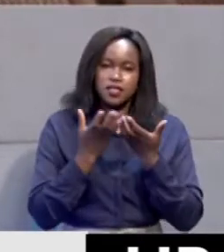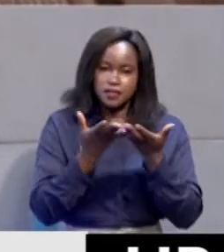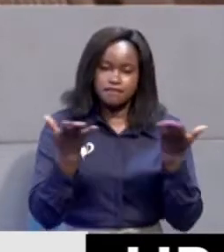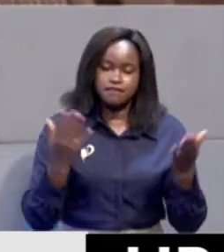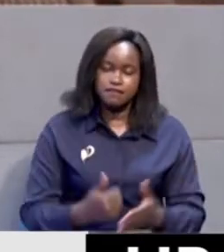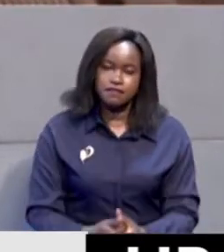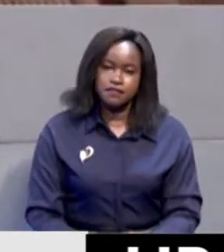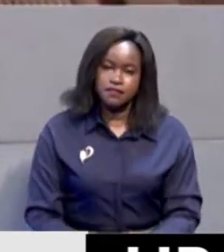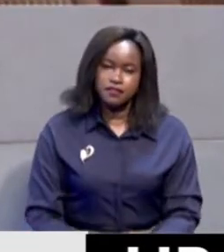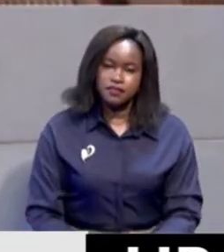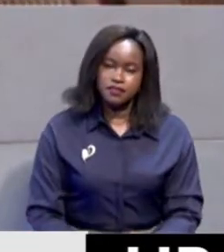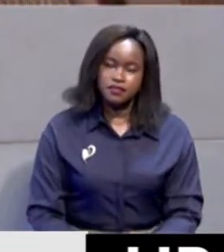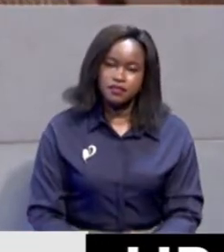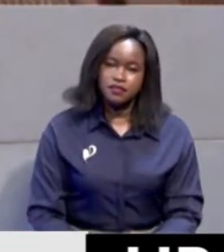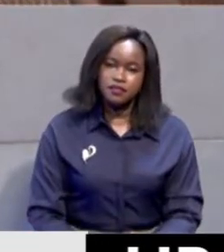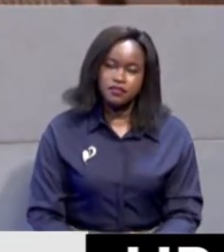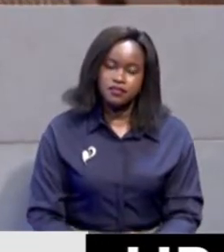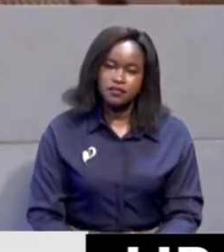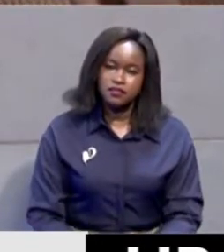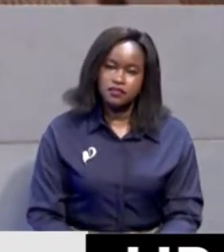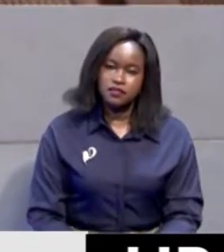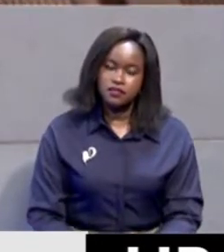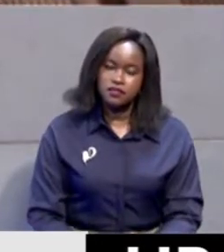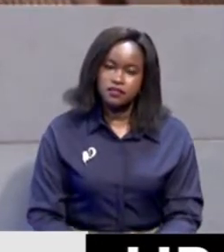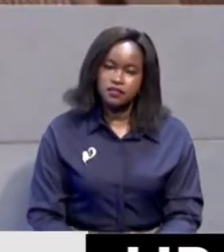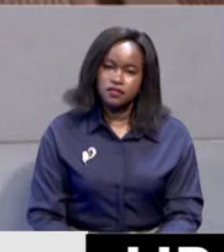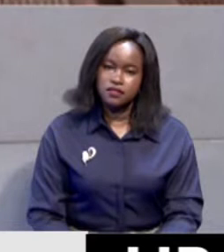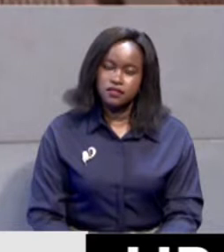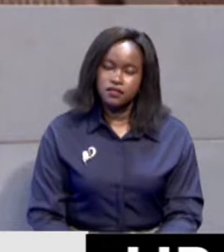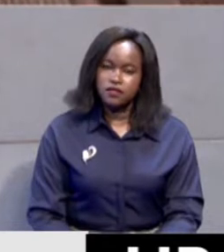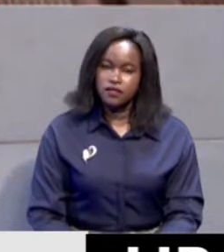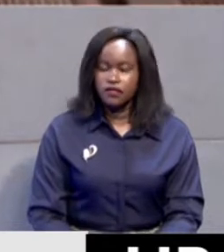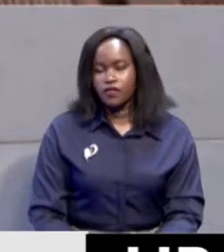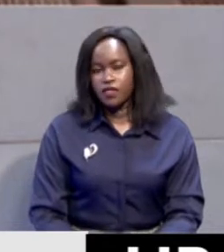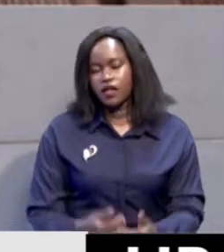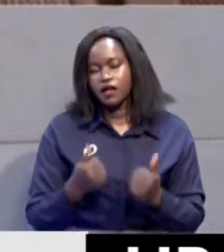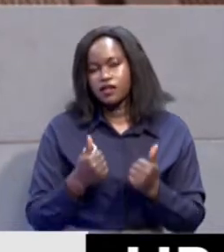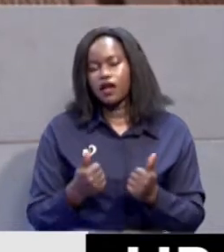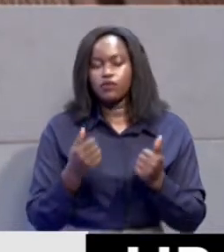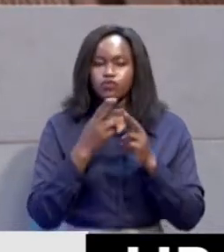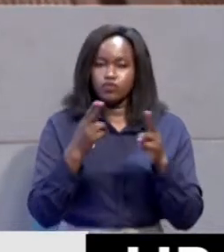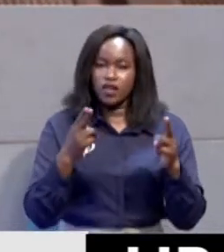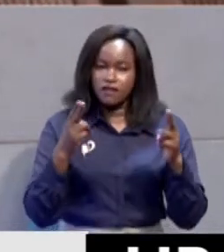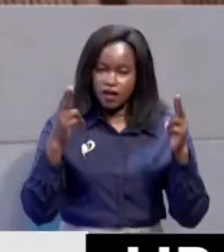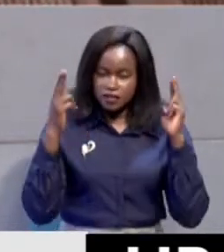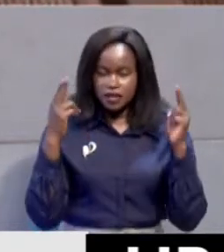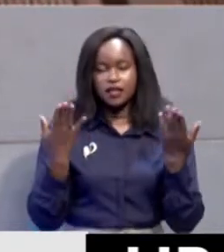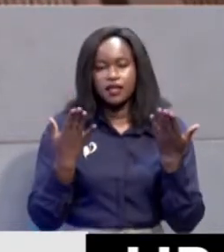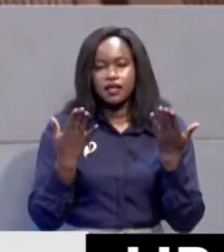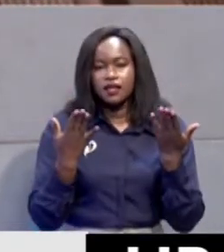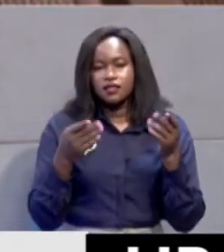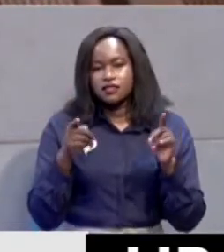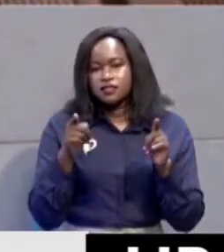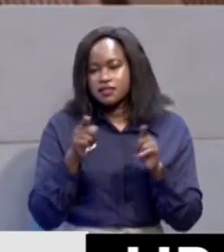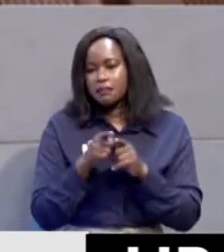loans have helped me to educate the children up to university level, and they graduated. They